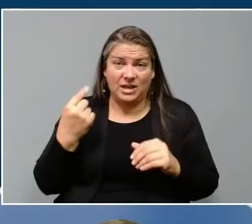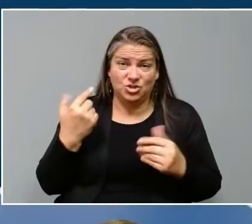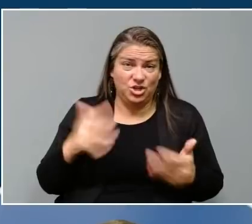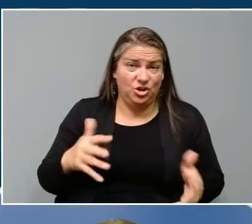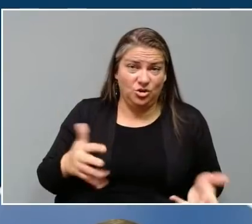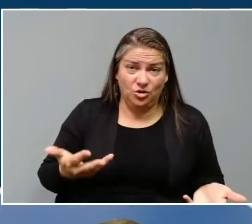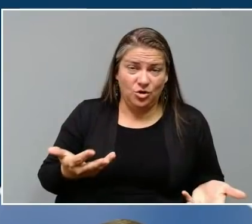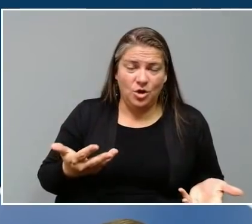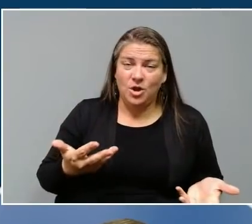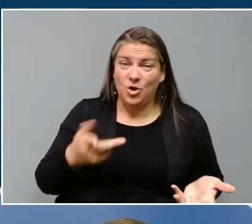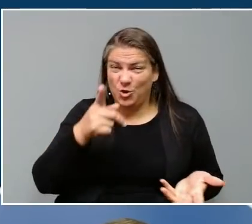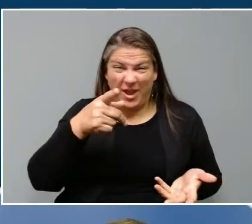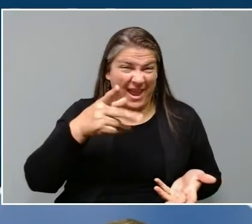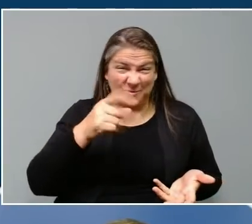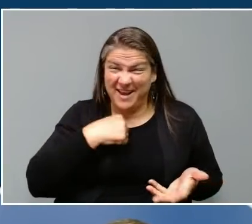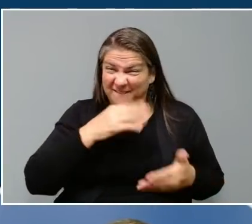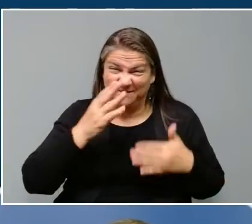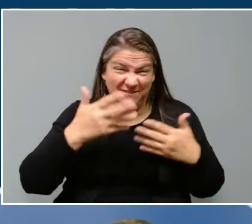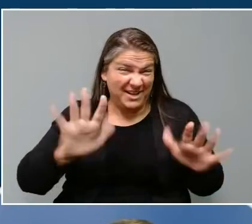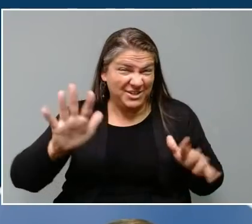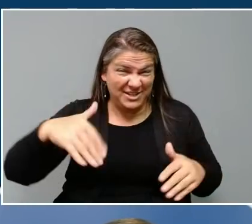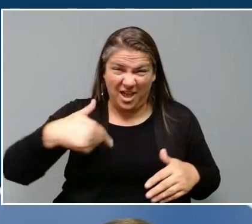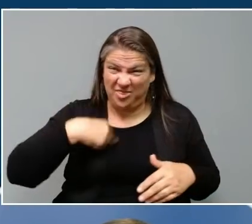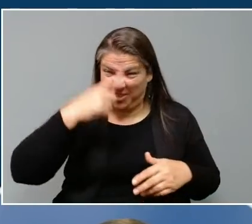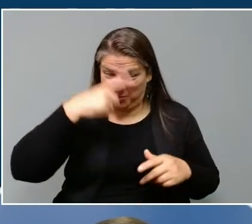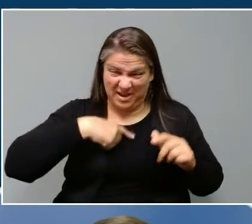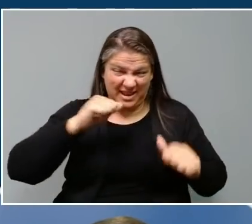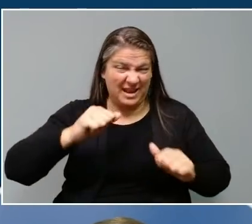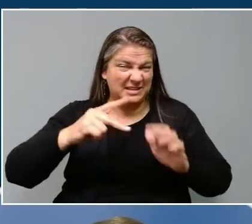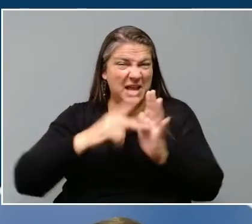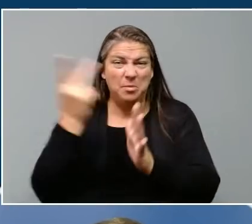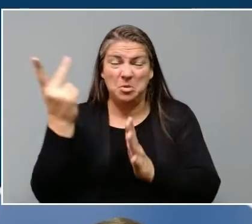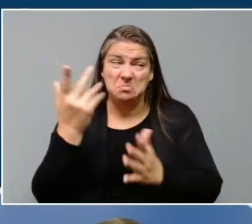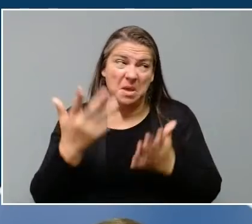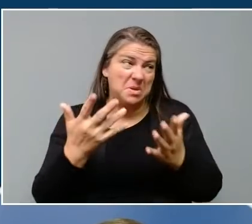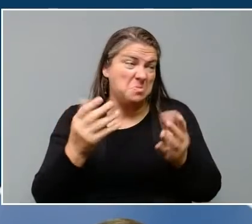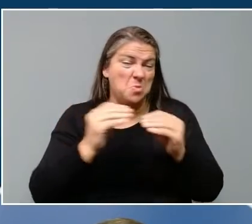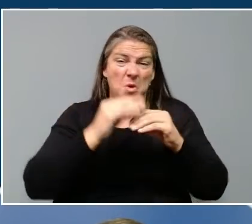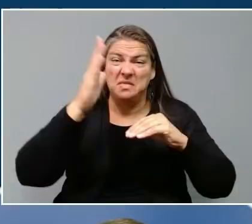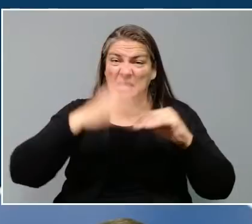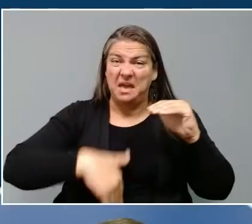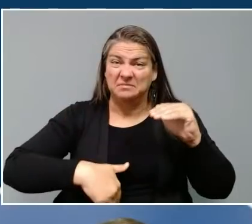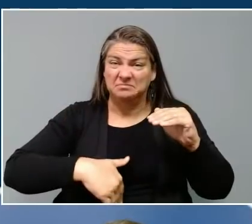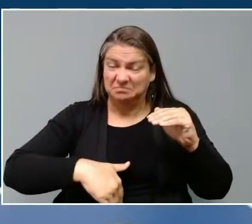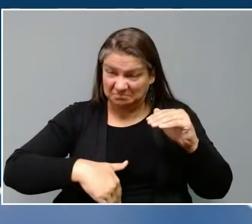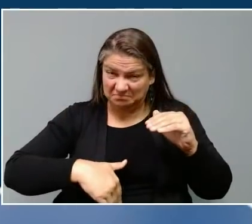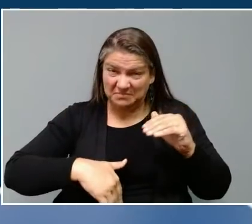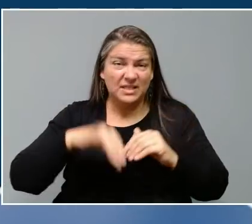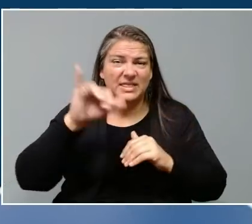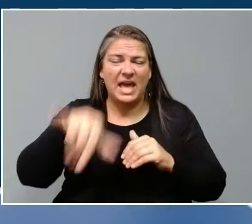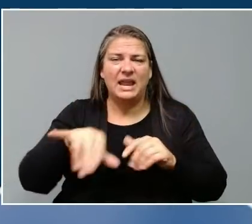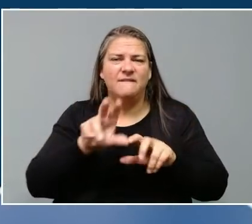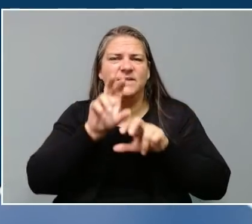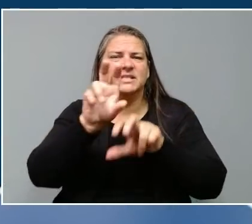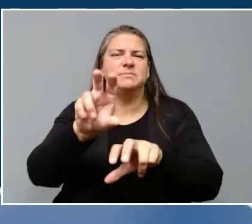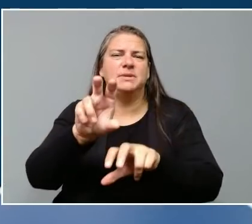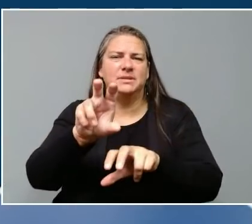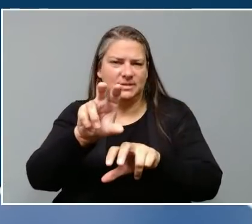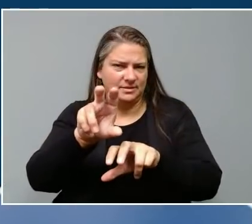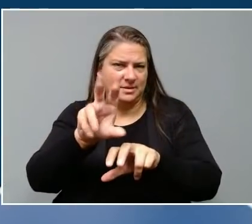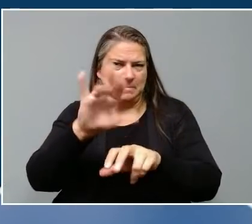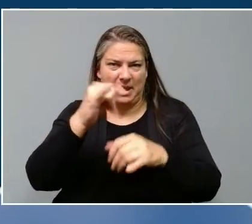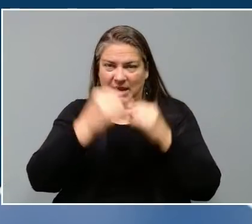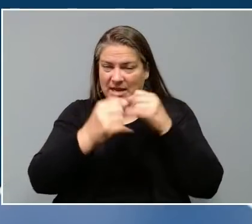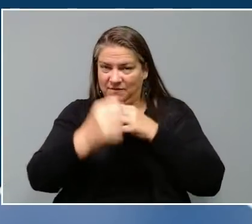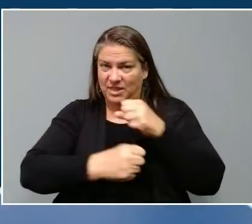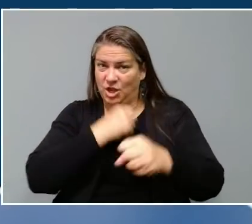nothing yet. I think we can potentially double, maybe even more than that, those investments by the end of the year. So